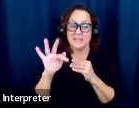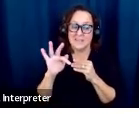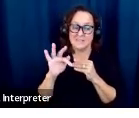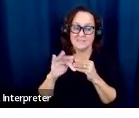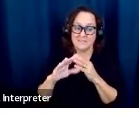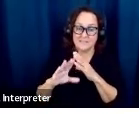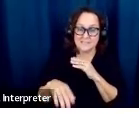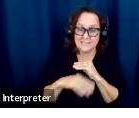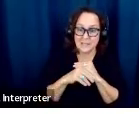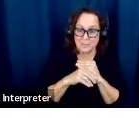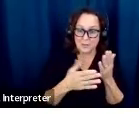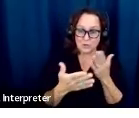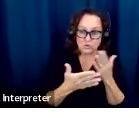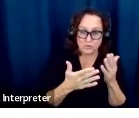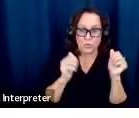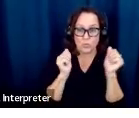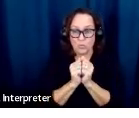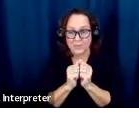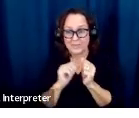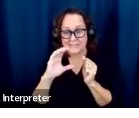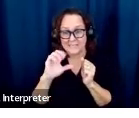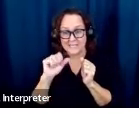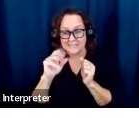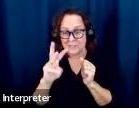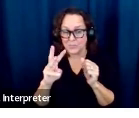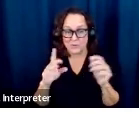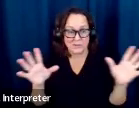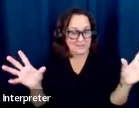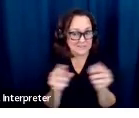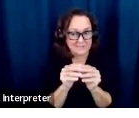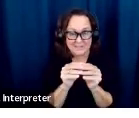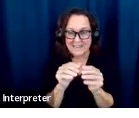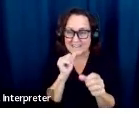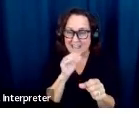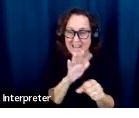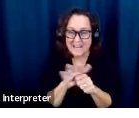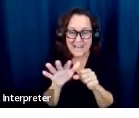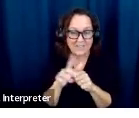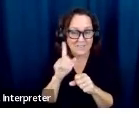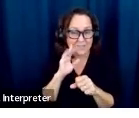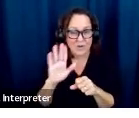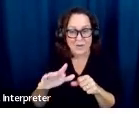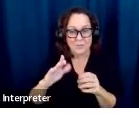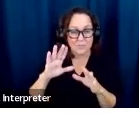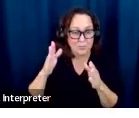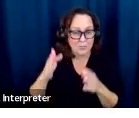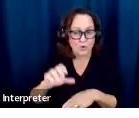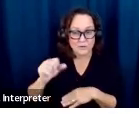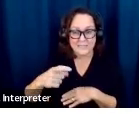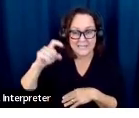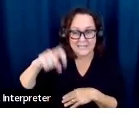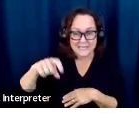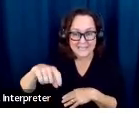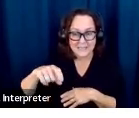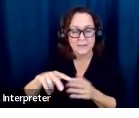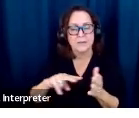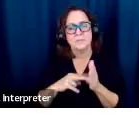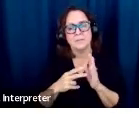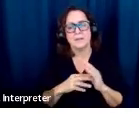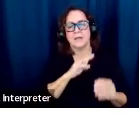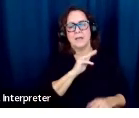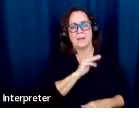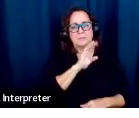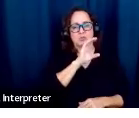in combination with the CSW services still aren't enough to meet a participant's needs, then the MCO care coordinator will